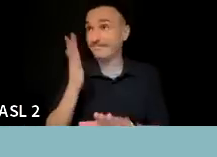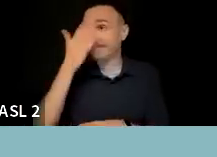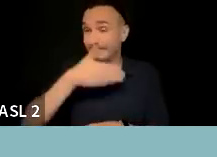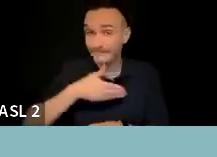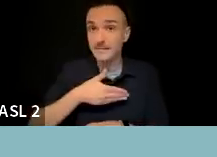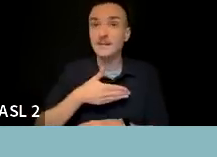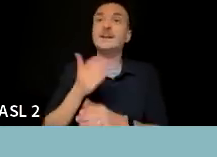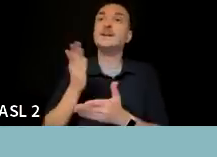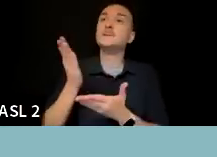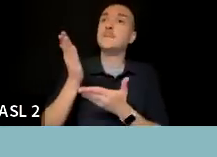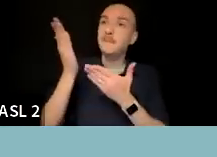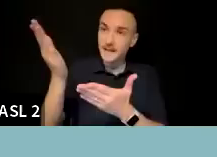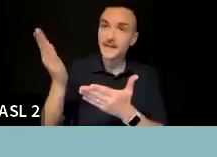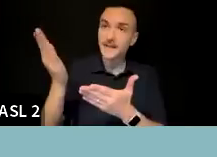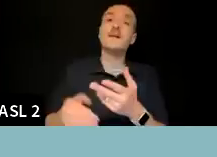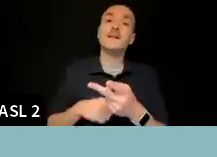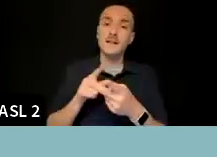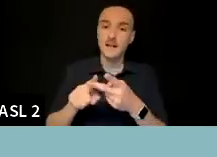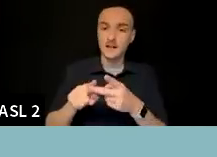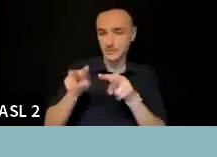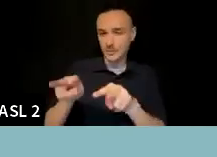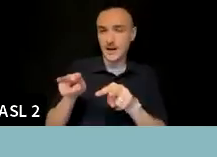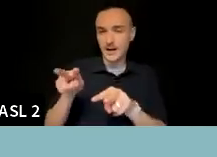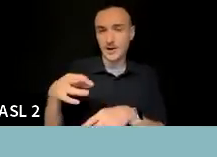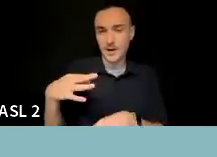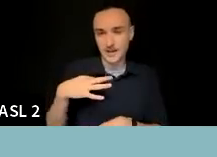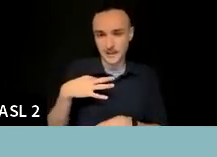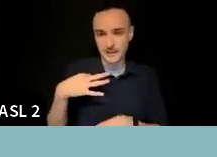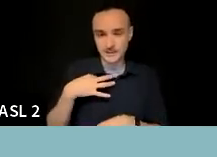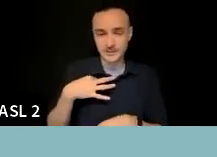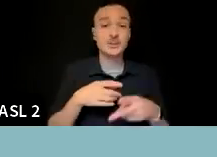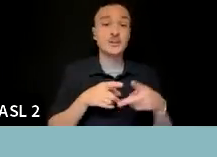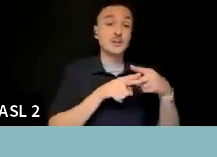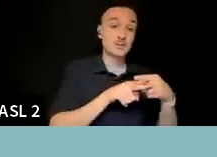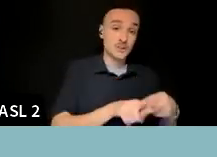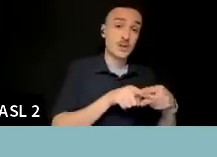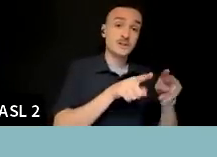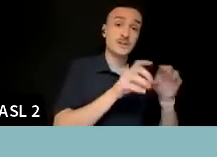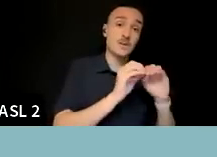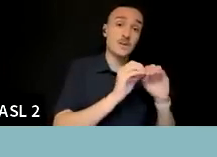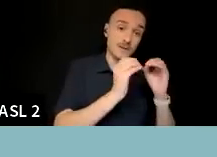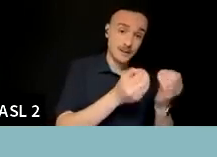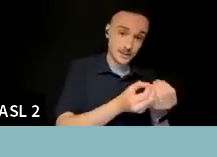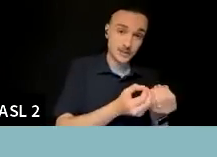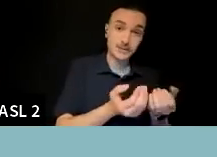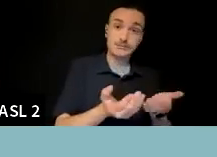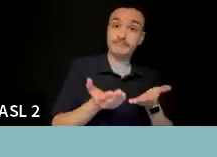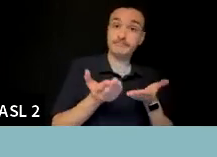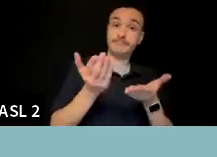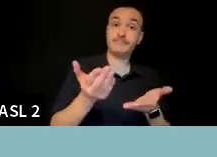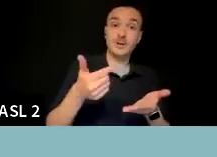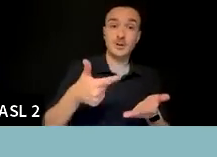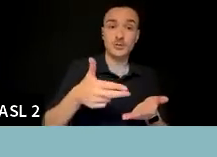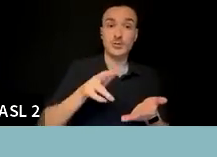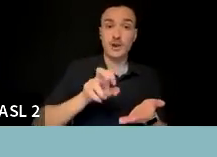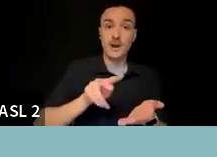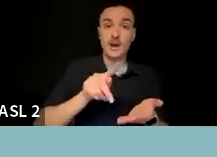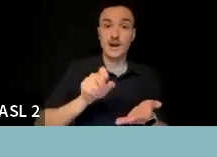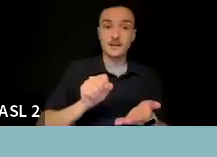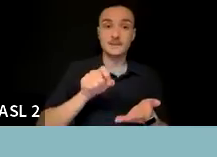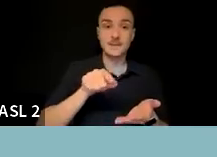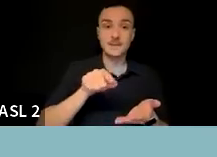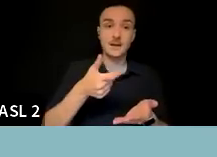your application, which flows from your organization through grants.gov and on to NIH, where it's processed by the ERA